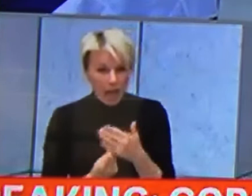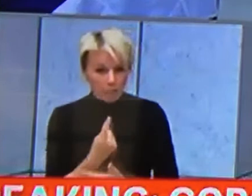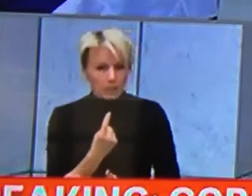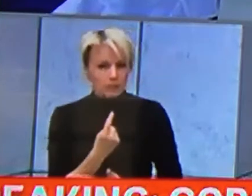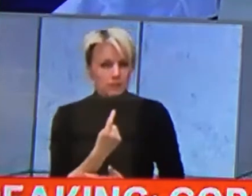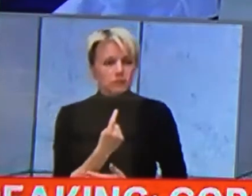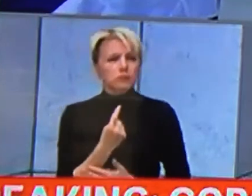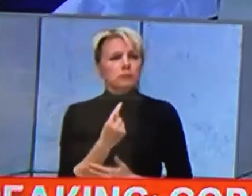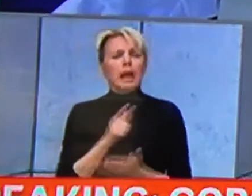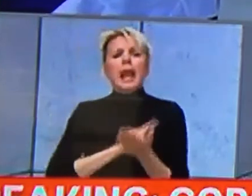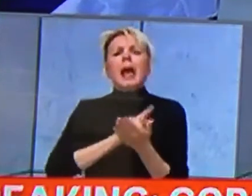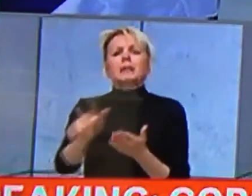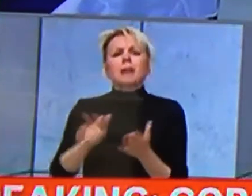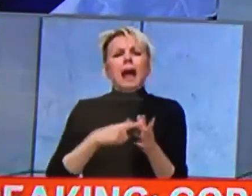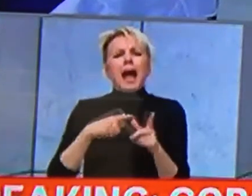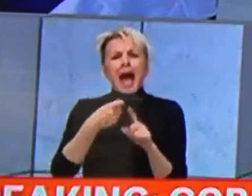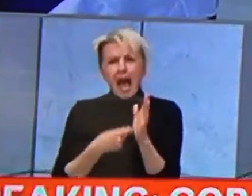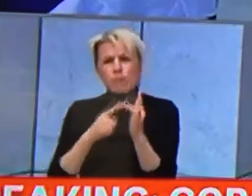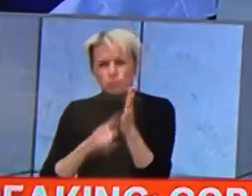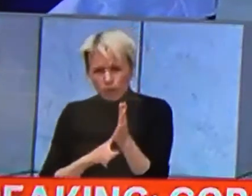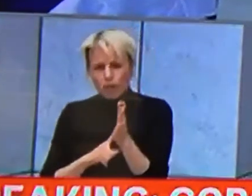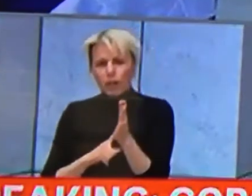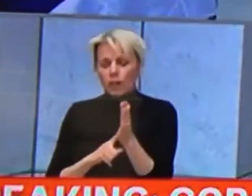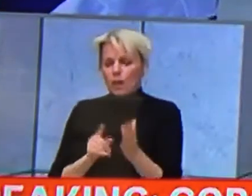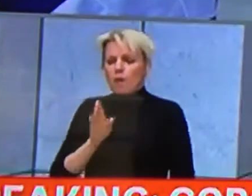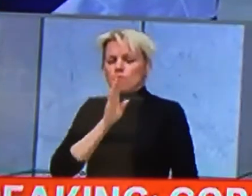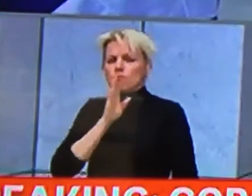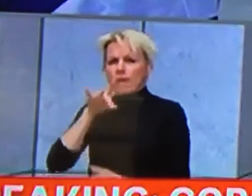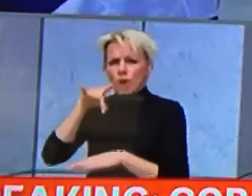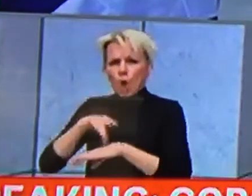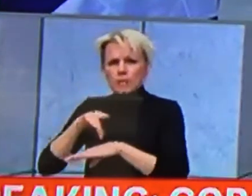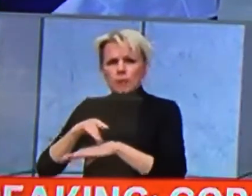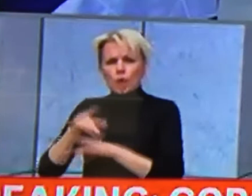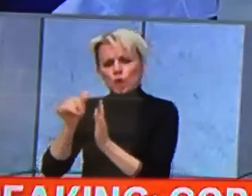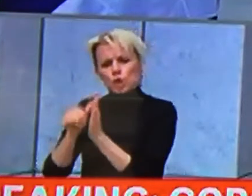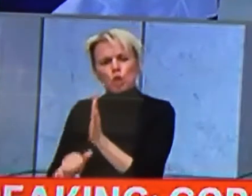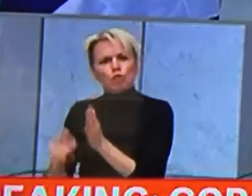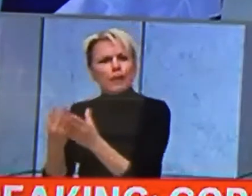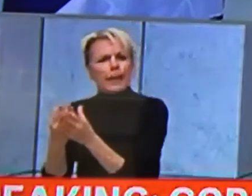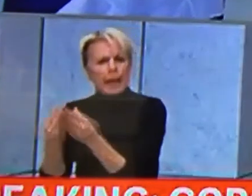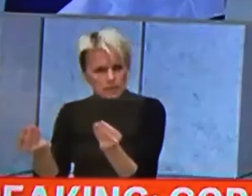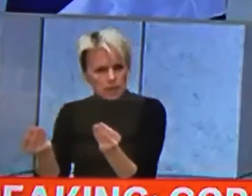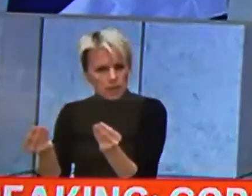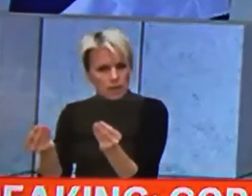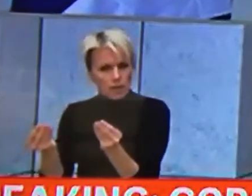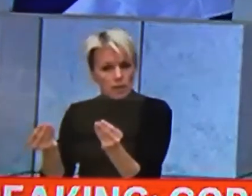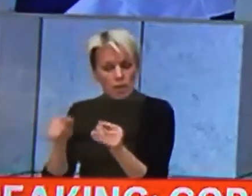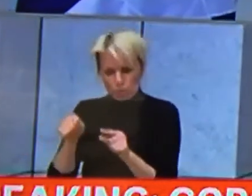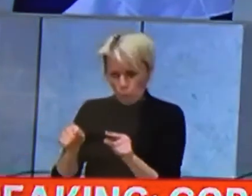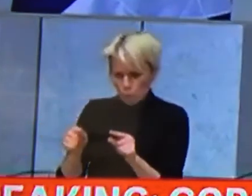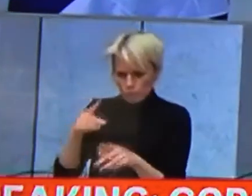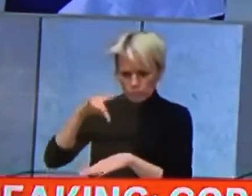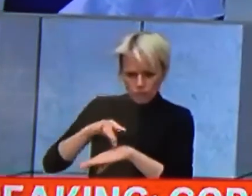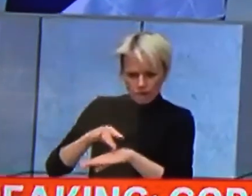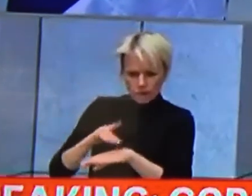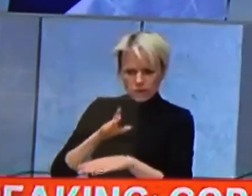of the elective surgery nurses in private hospitals are no longer going to be doing that role, is there capacity to shift them potentially into ICU, or what is